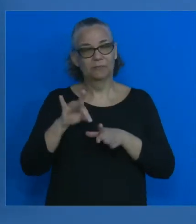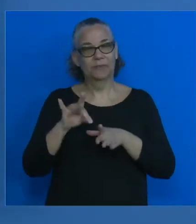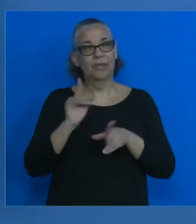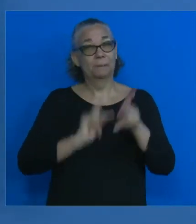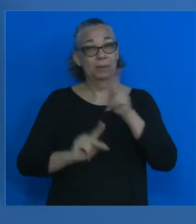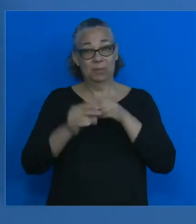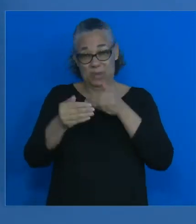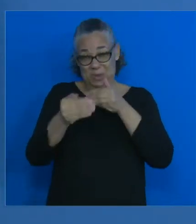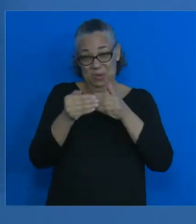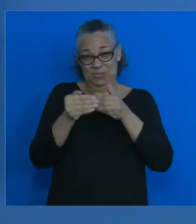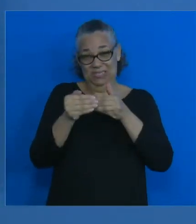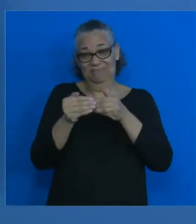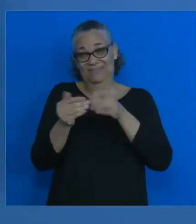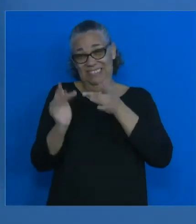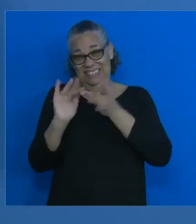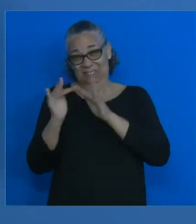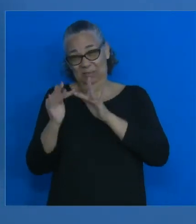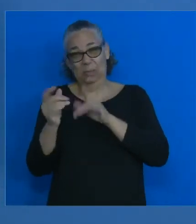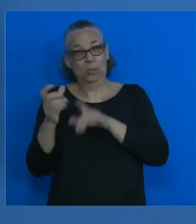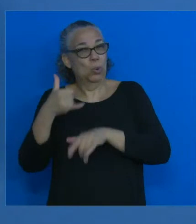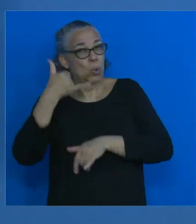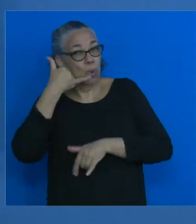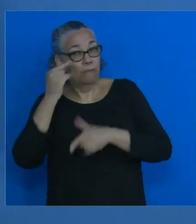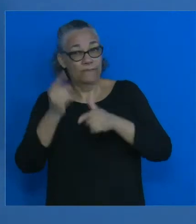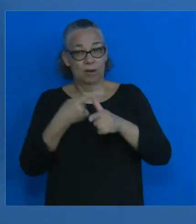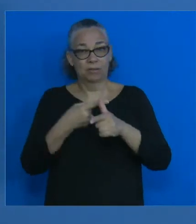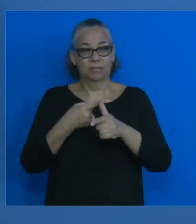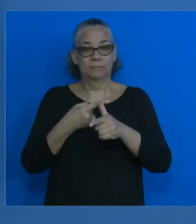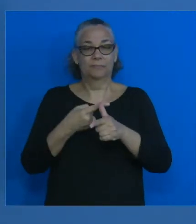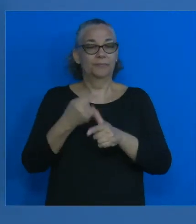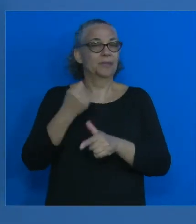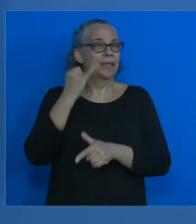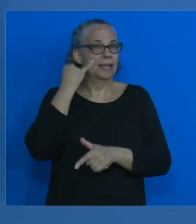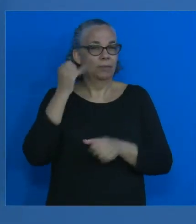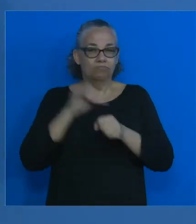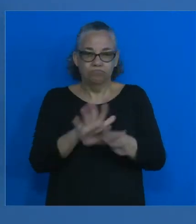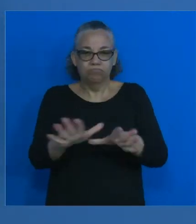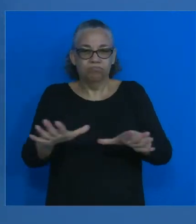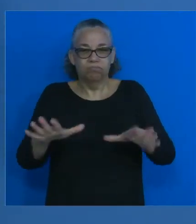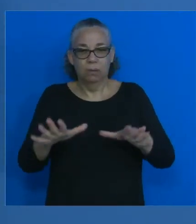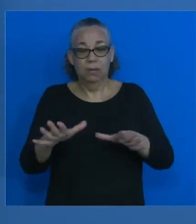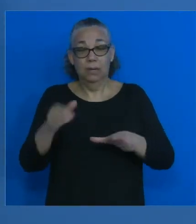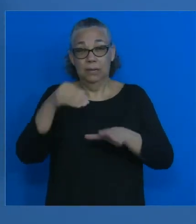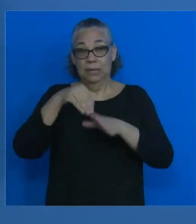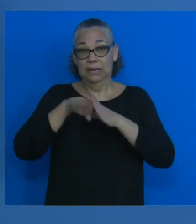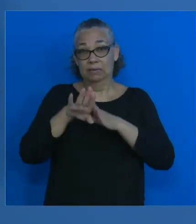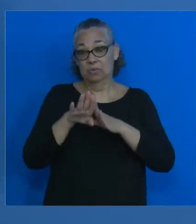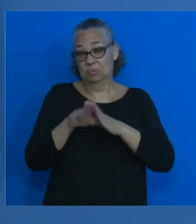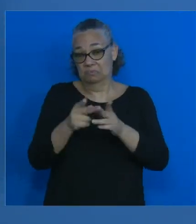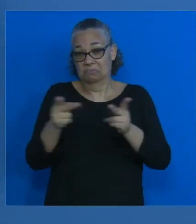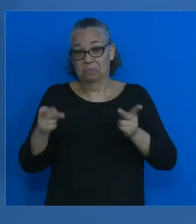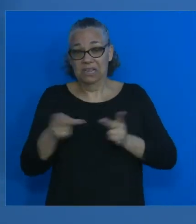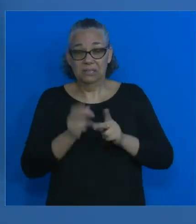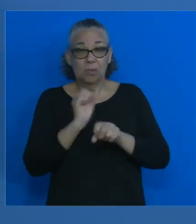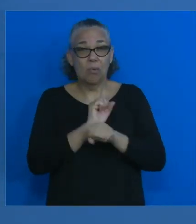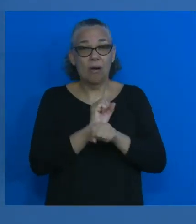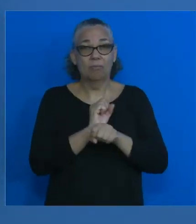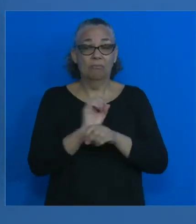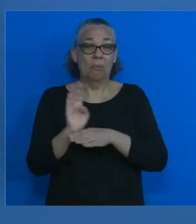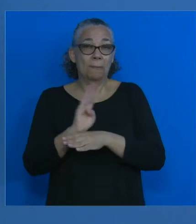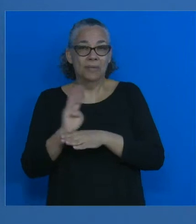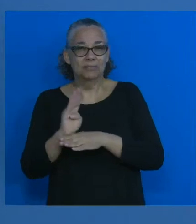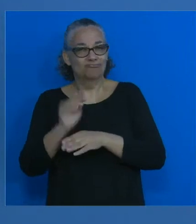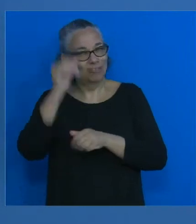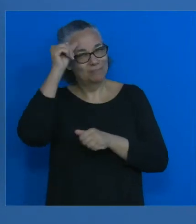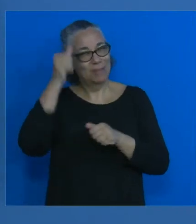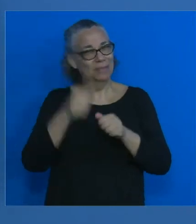contact will be contacted first. Also, if there is an outbreak in your place of work or business, remember that if you